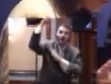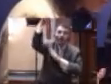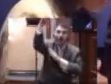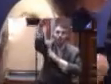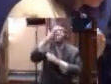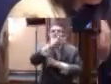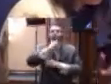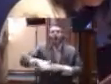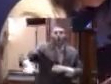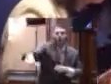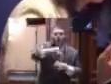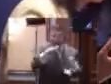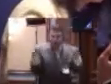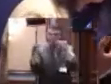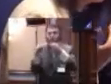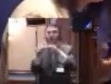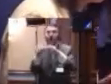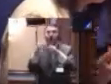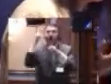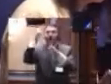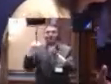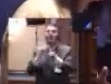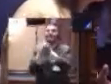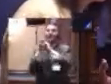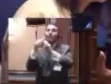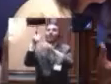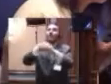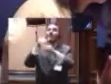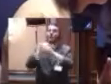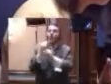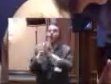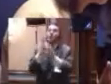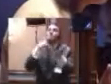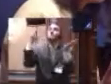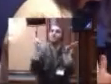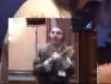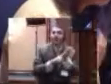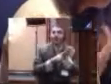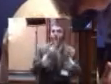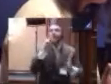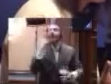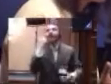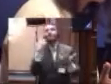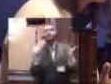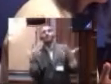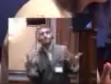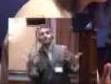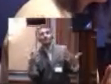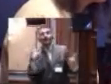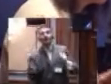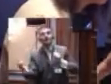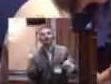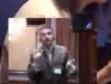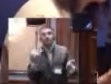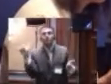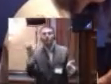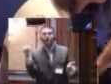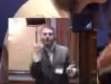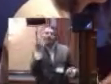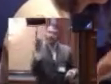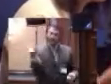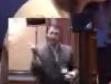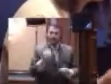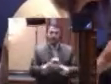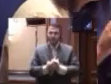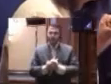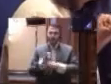from conflict and towards a democratic dispensation. The form of that dispensation is also one that's